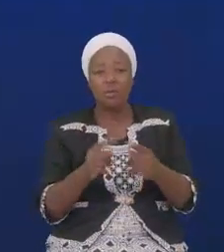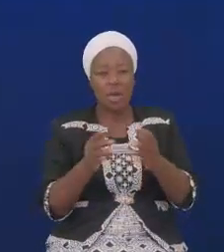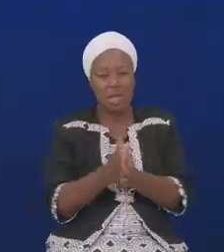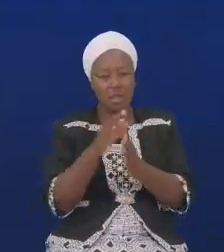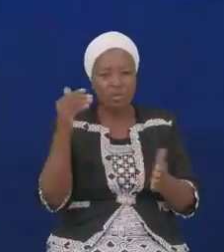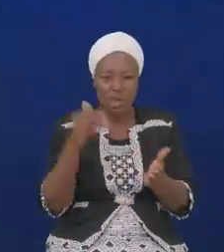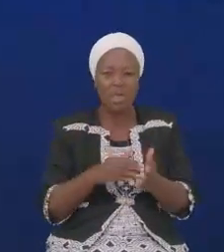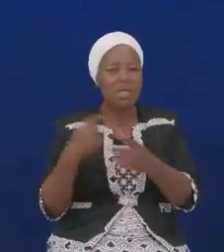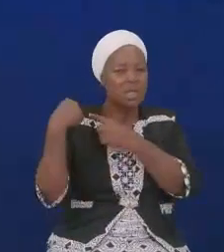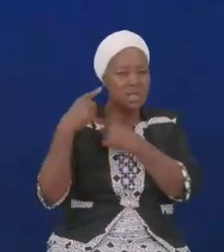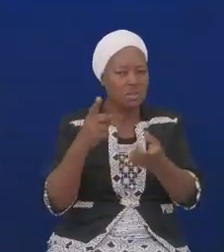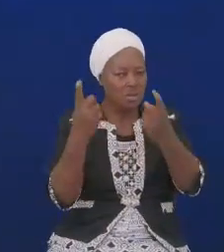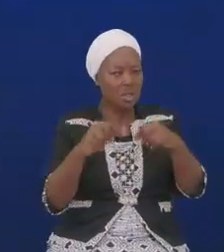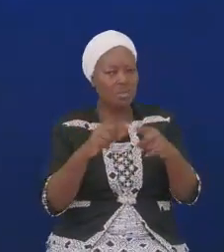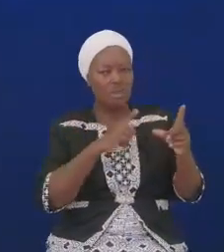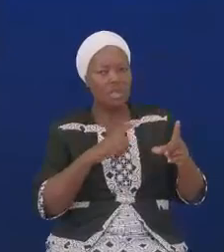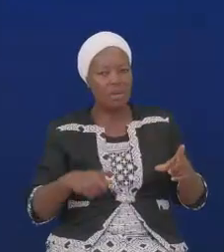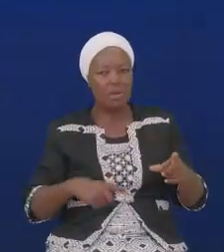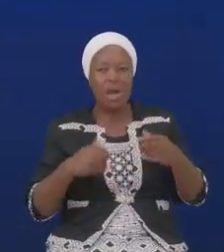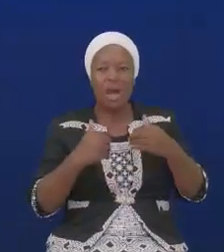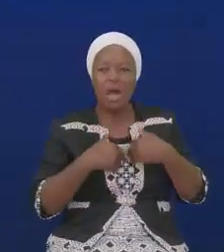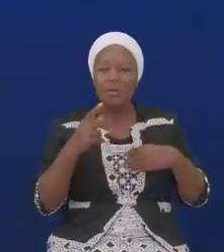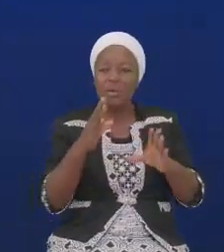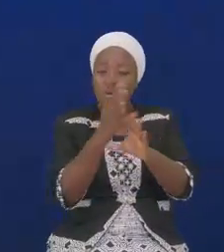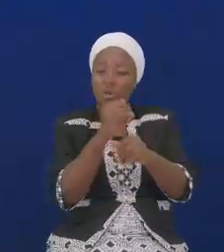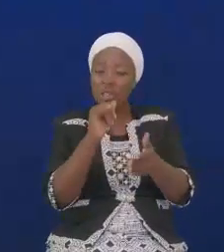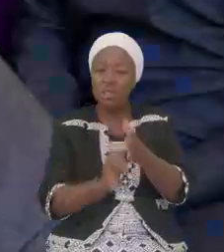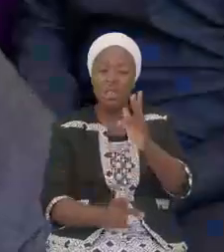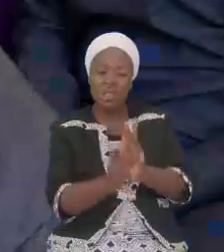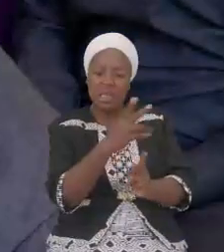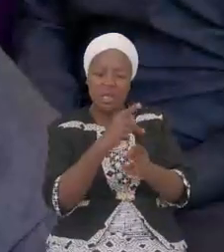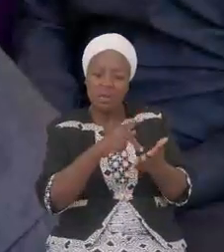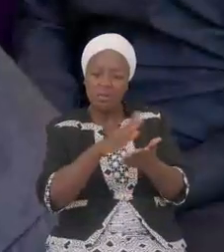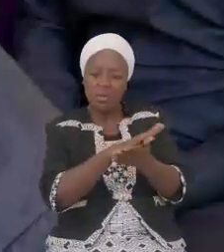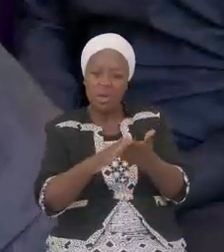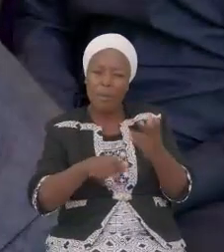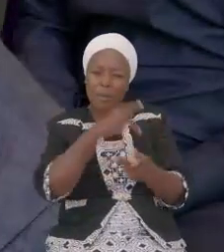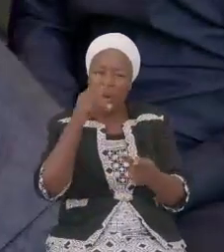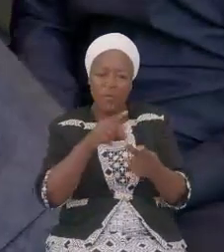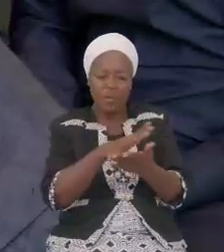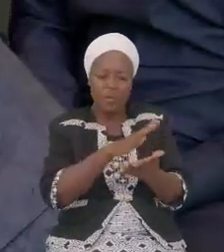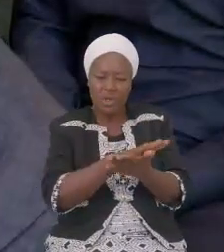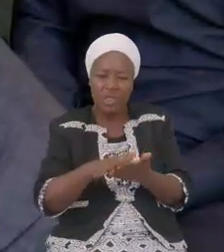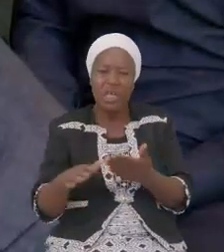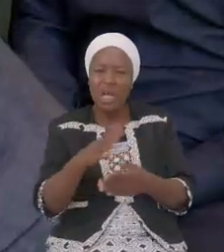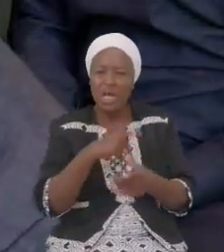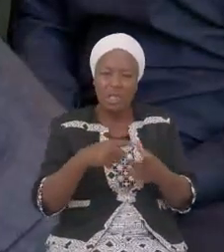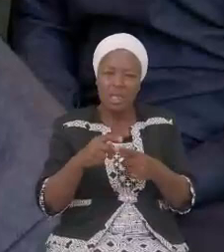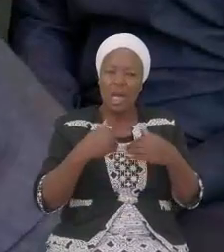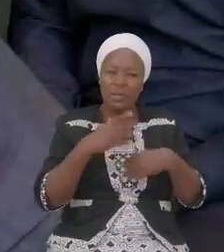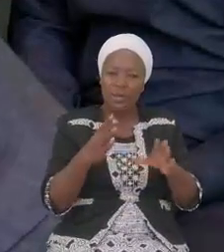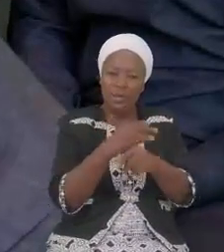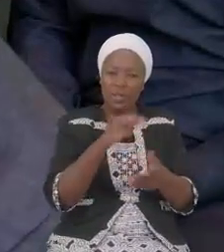since you came to the Lord, have you got that kind of purity, perfect purity? purity? Have you gotten that? Have you got